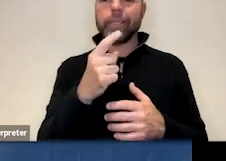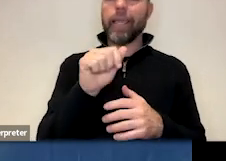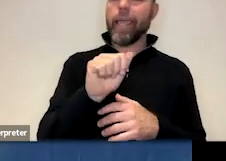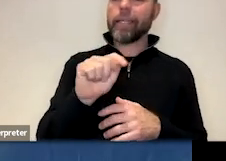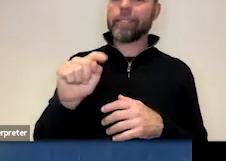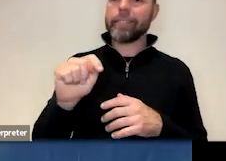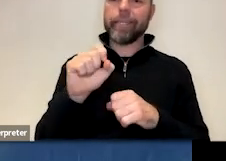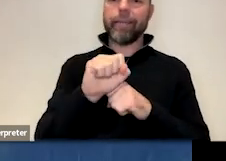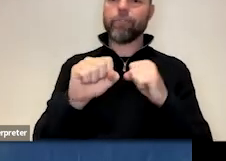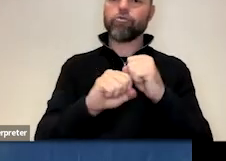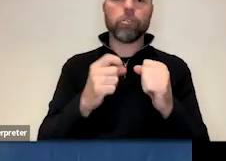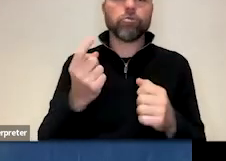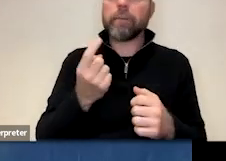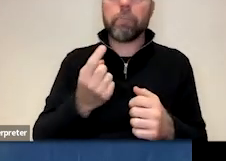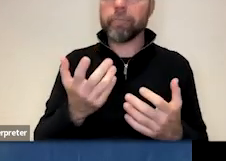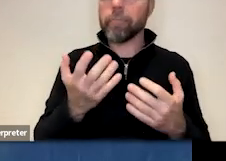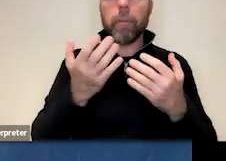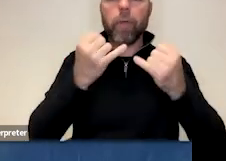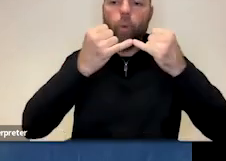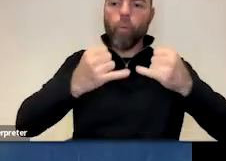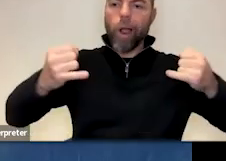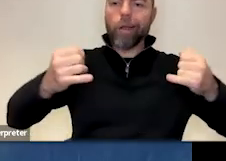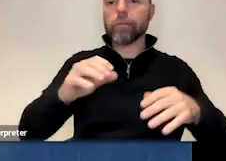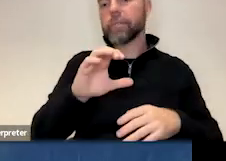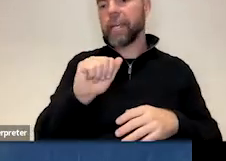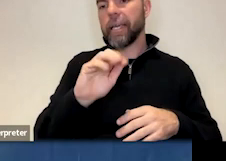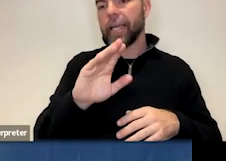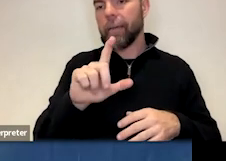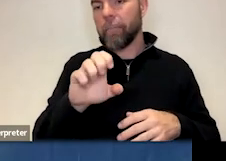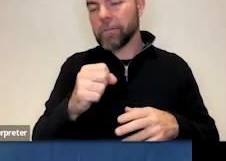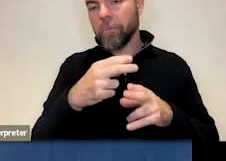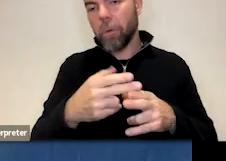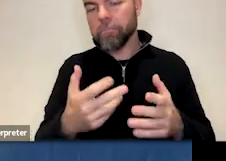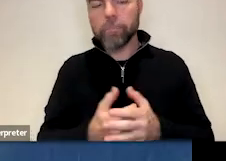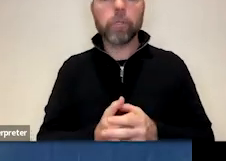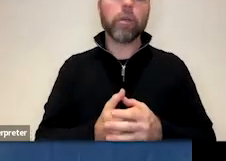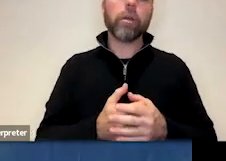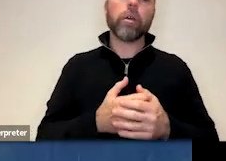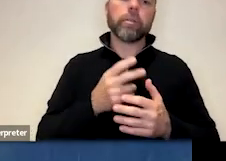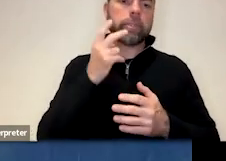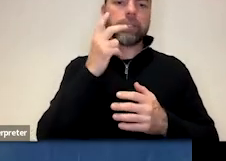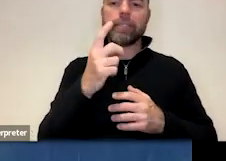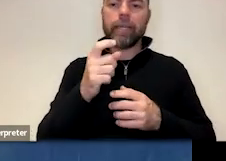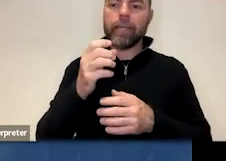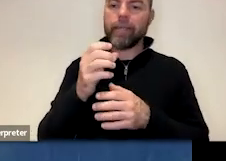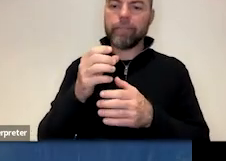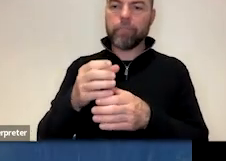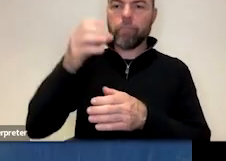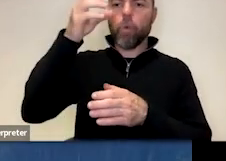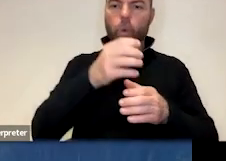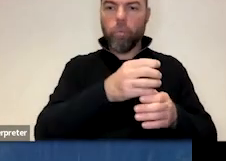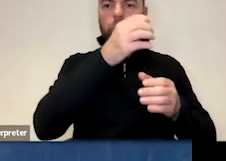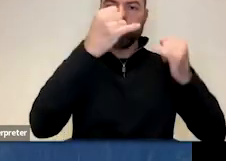infrastructure, wires, or what we call cables, perhaps are strung from pole to pole down your